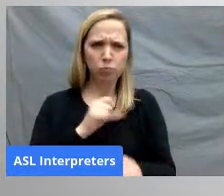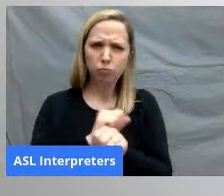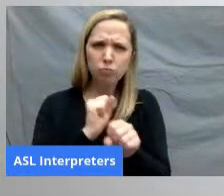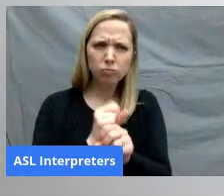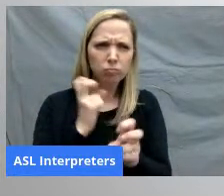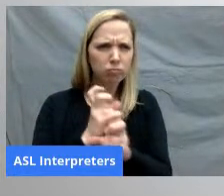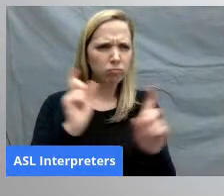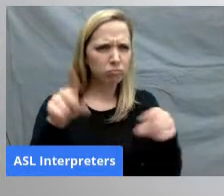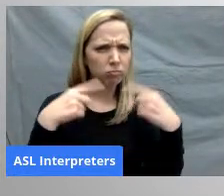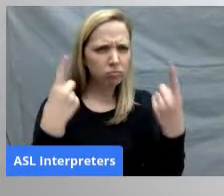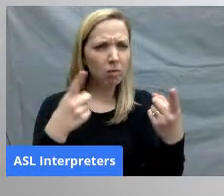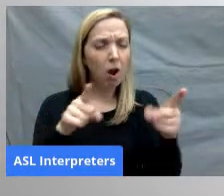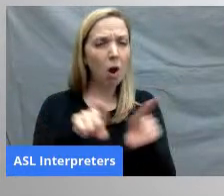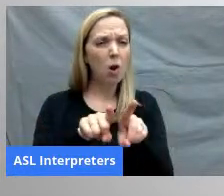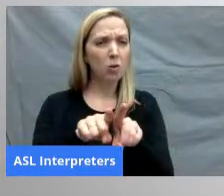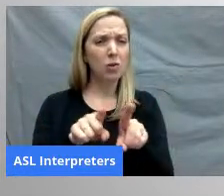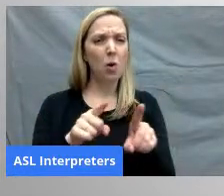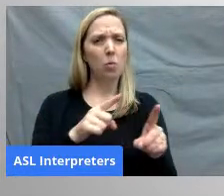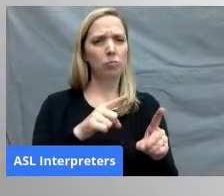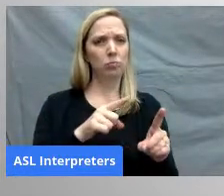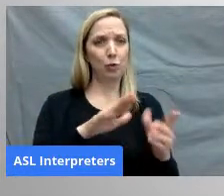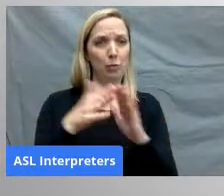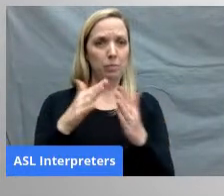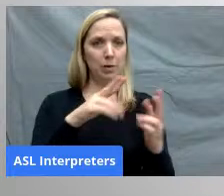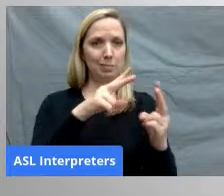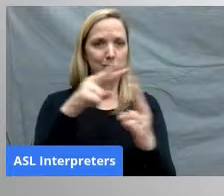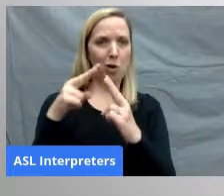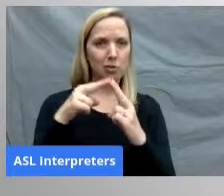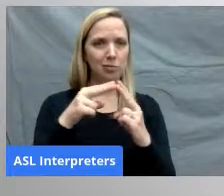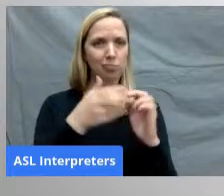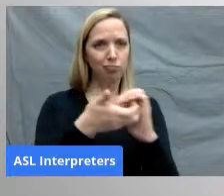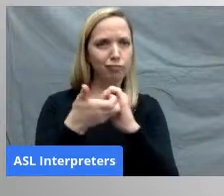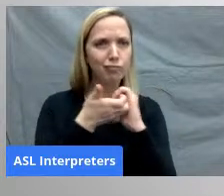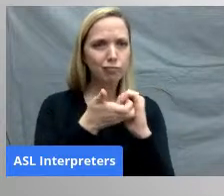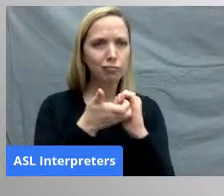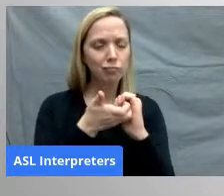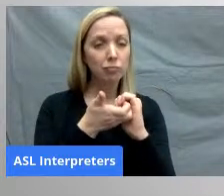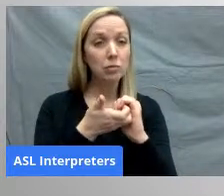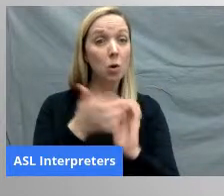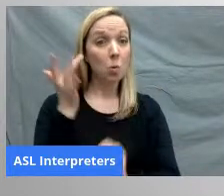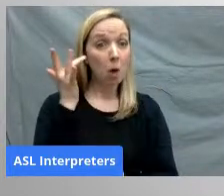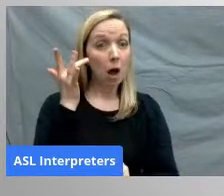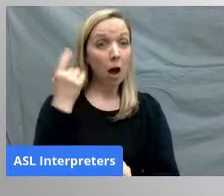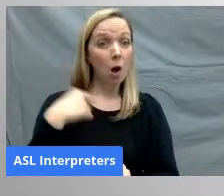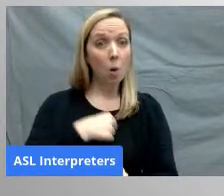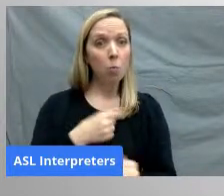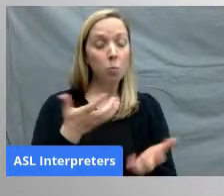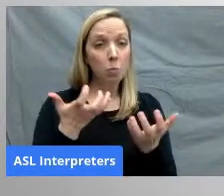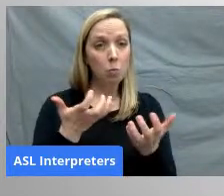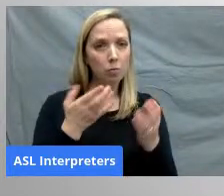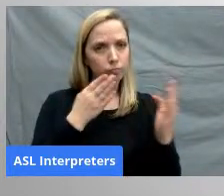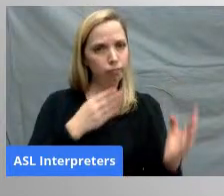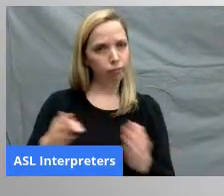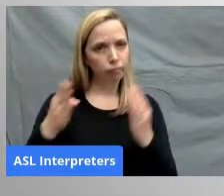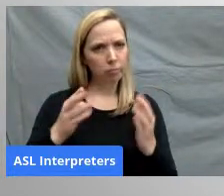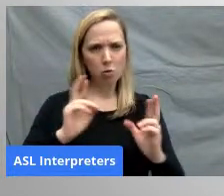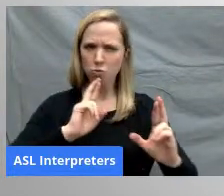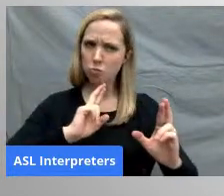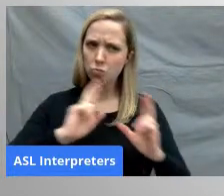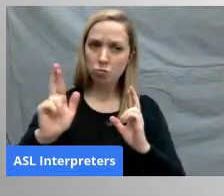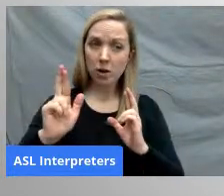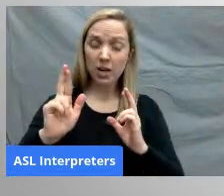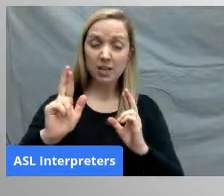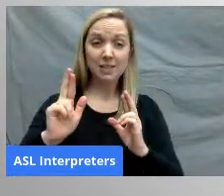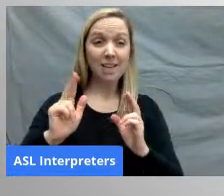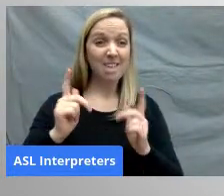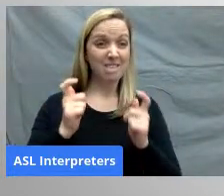with multiple partners in our community. So we want to be prepared and ready to vaccinate our staff as soon as